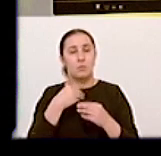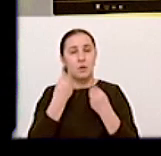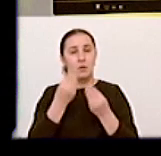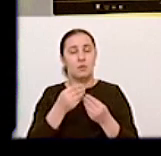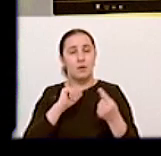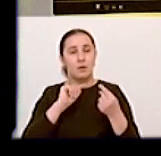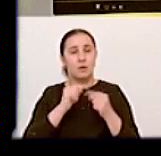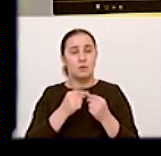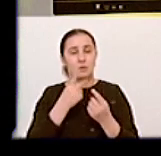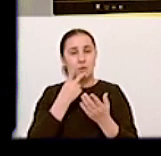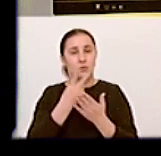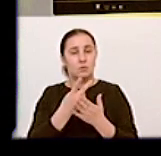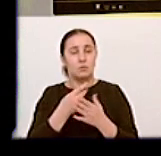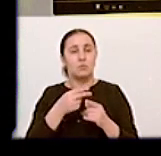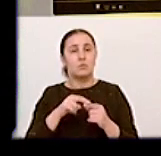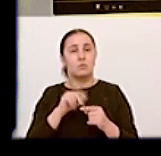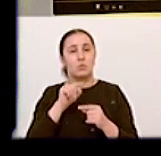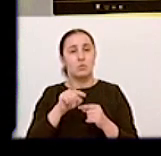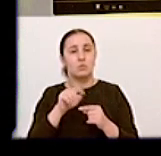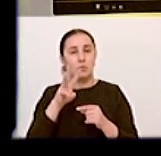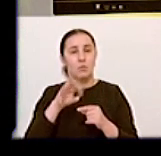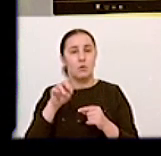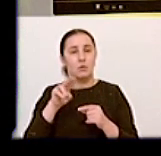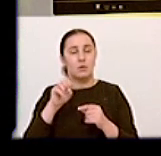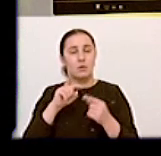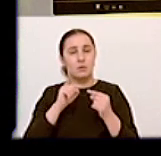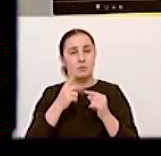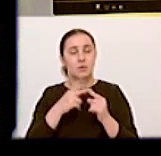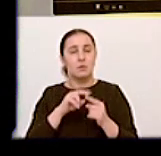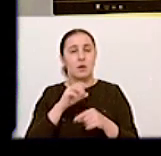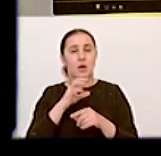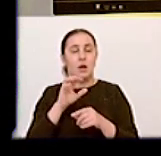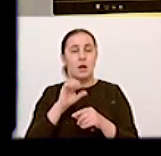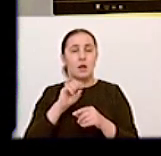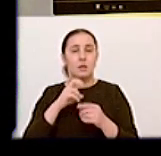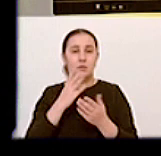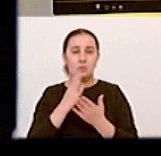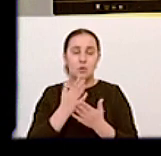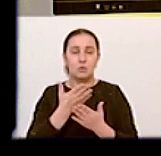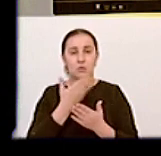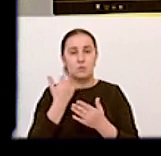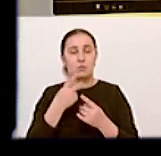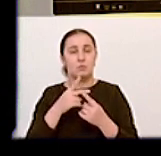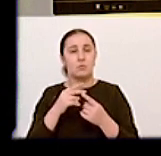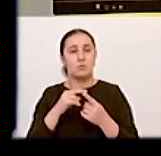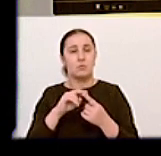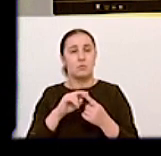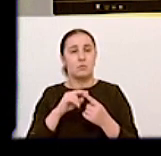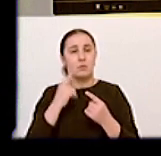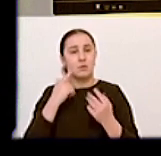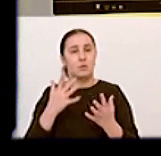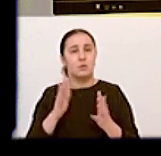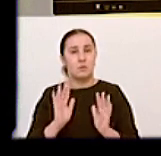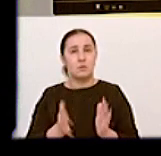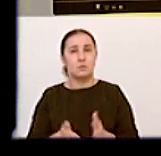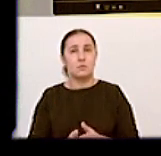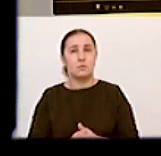beradigan reaksiyasiga ko'ra o'sha moddaga nisbatan allergiyasi bor yoki yo'qligi aniqlanadi.